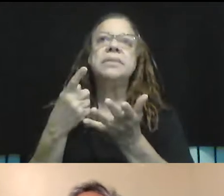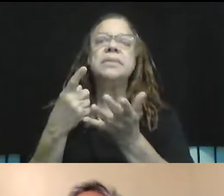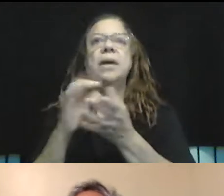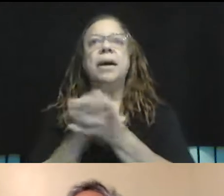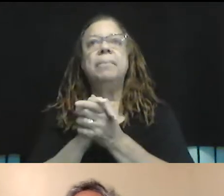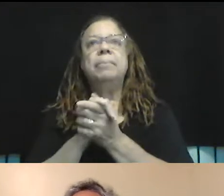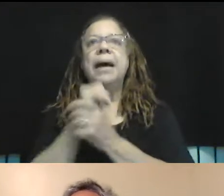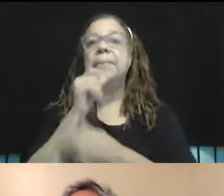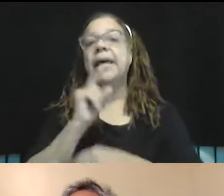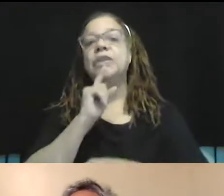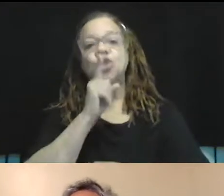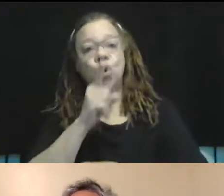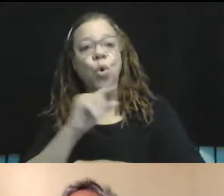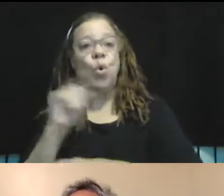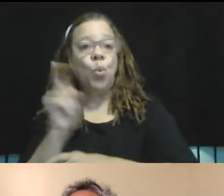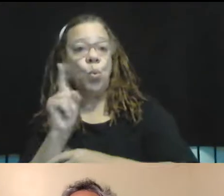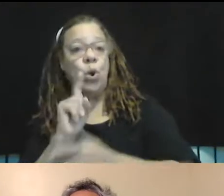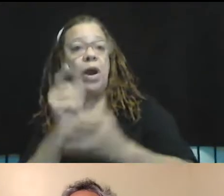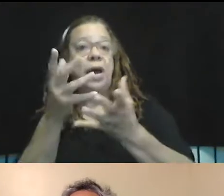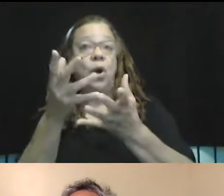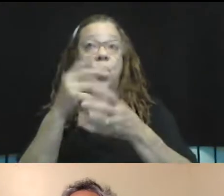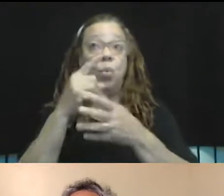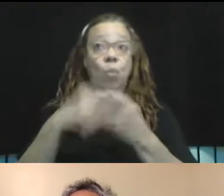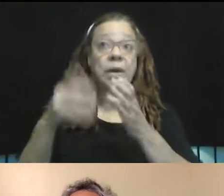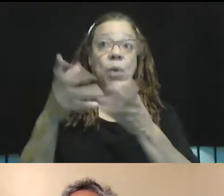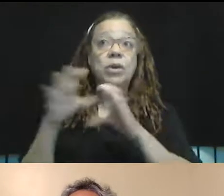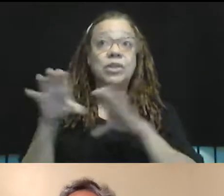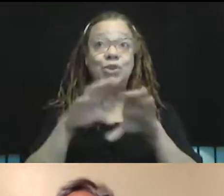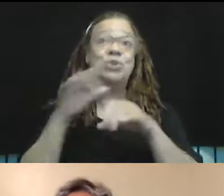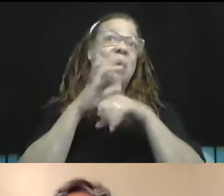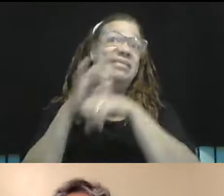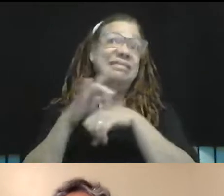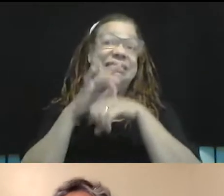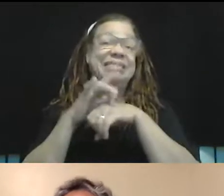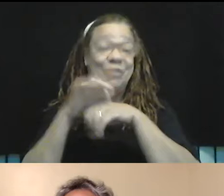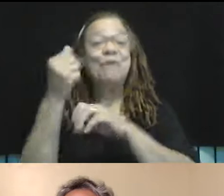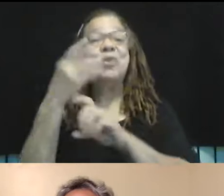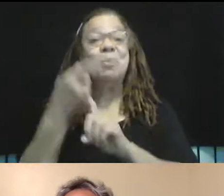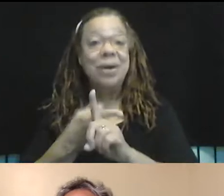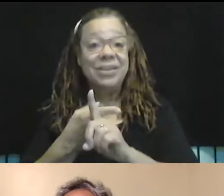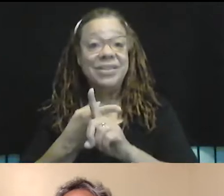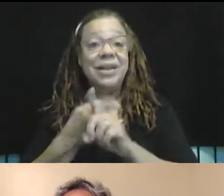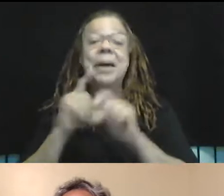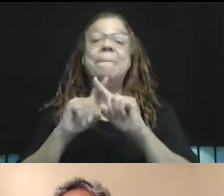I'm not really sure where I want it to go, so it just hangs around for months. But sometimes